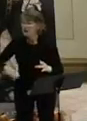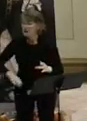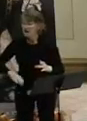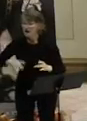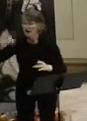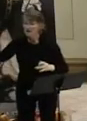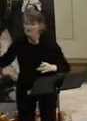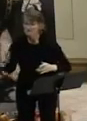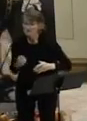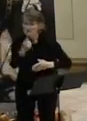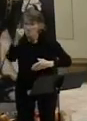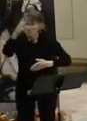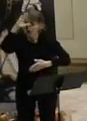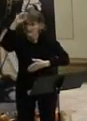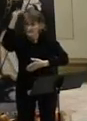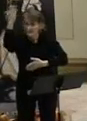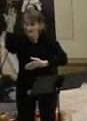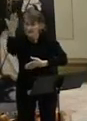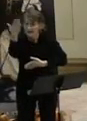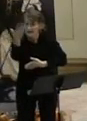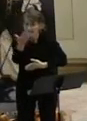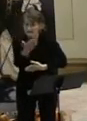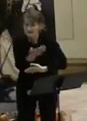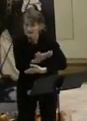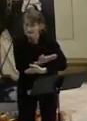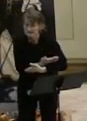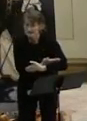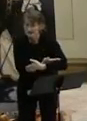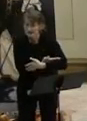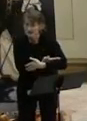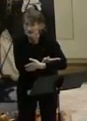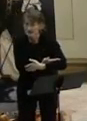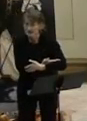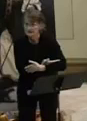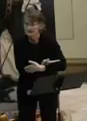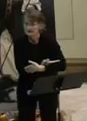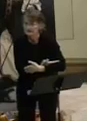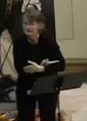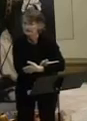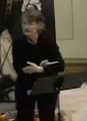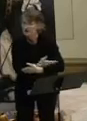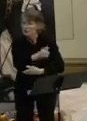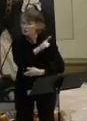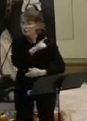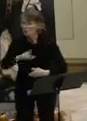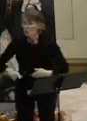Jesus Christ, only begotten Son,